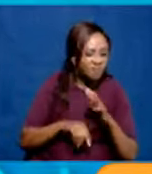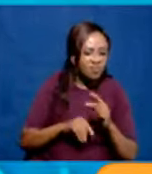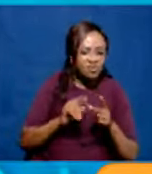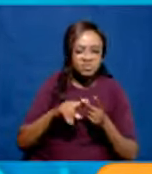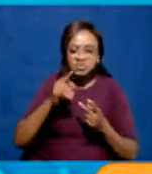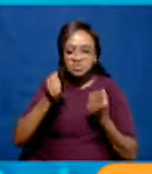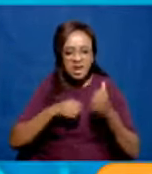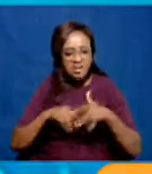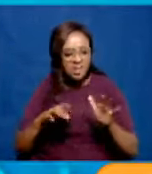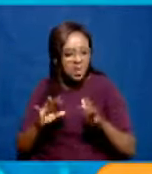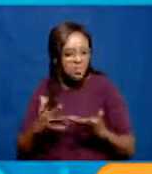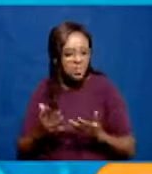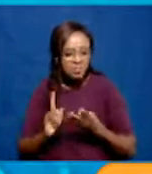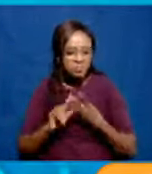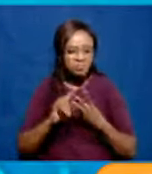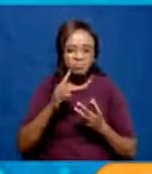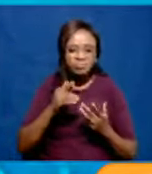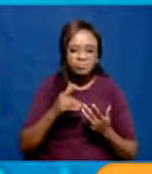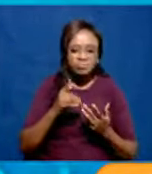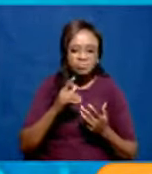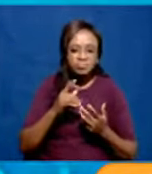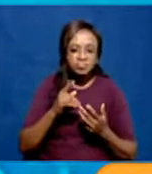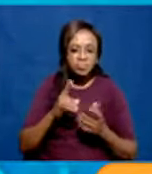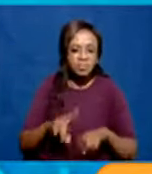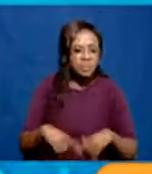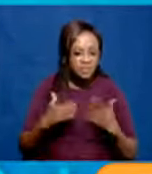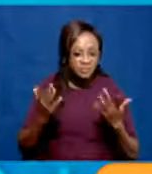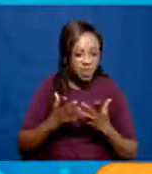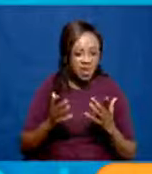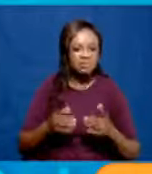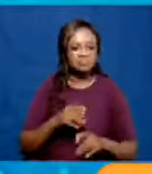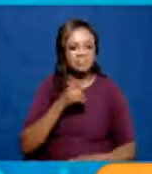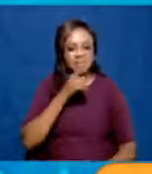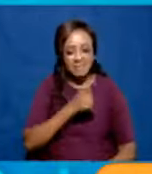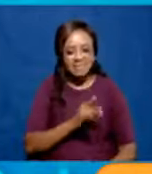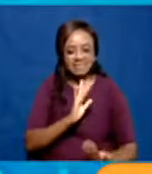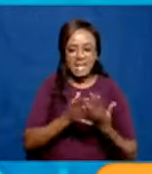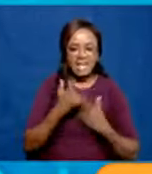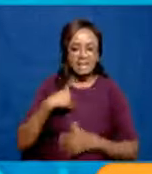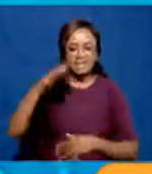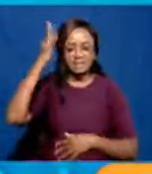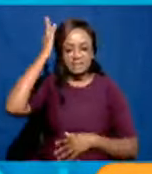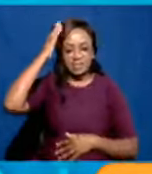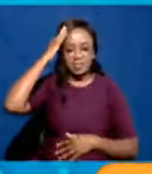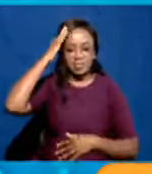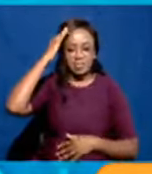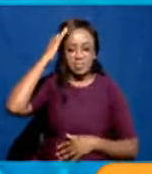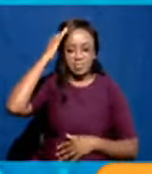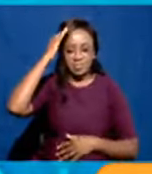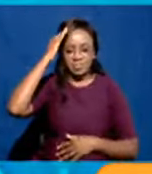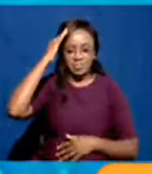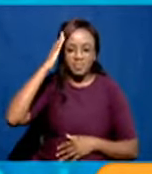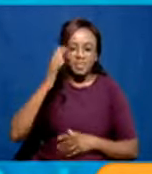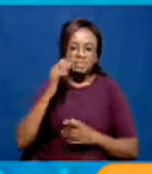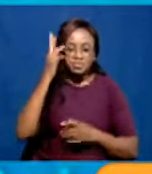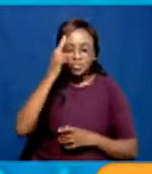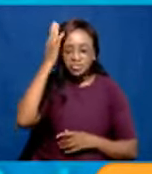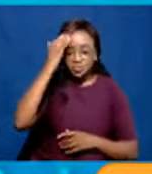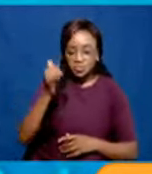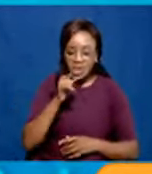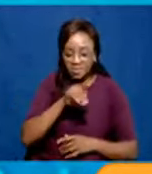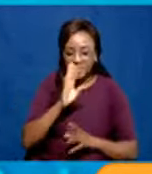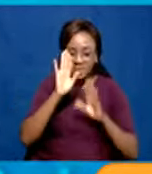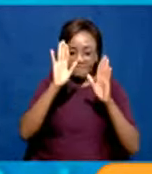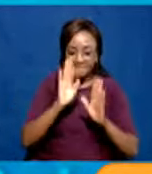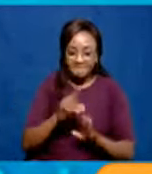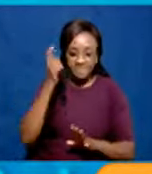drive? And where do you live? And so on. We should be able, they have got a scientific method to be able to gauge that. The reason why means testing was important. Yeah. You must remember we talked